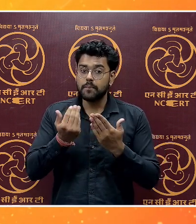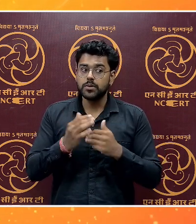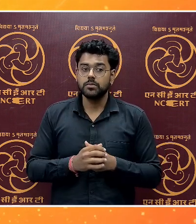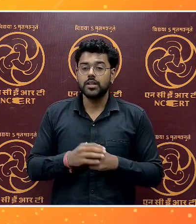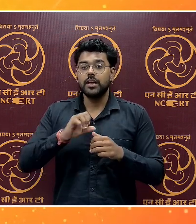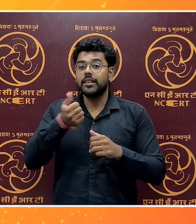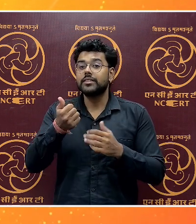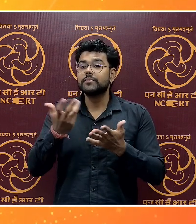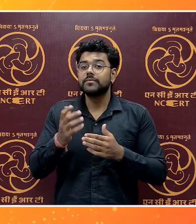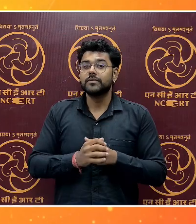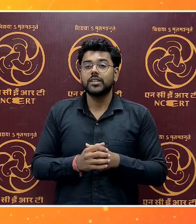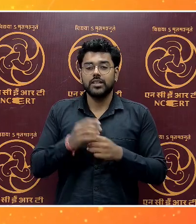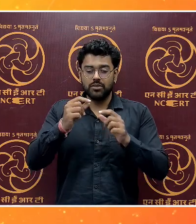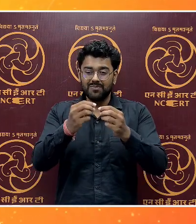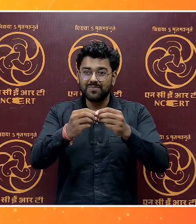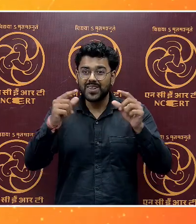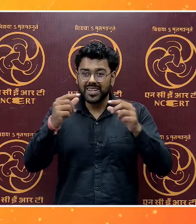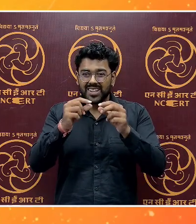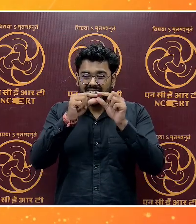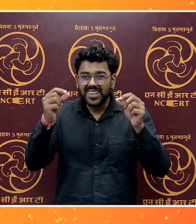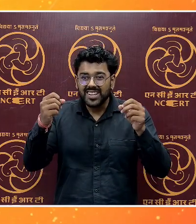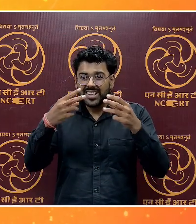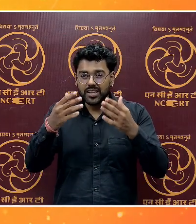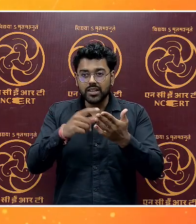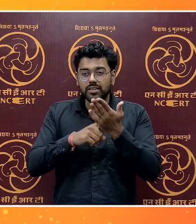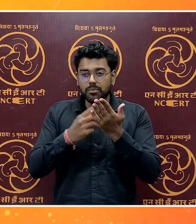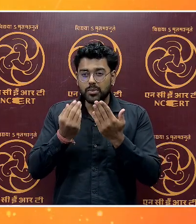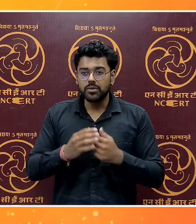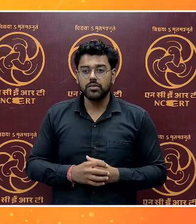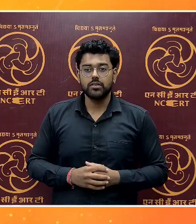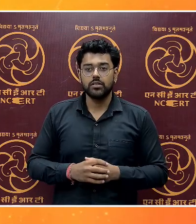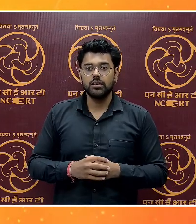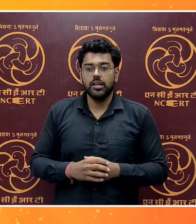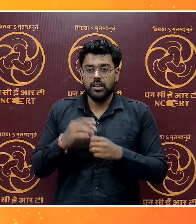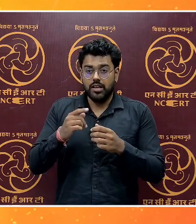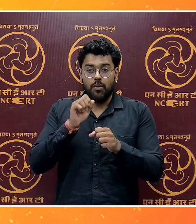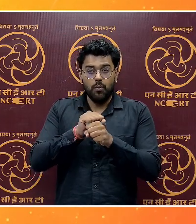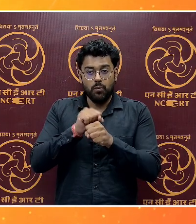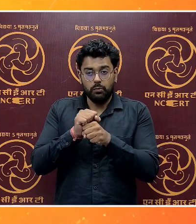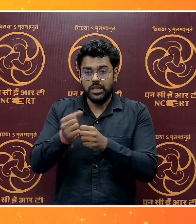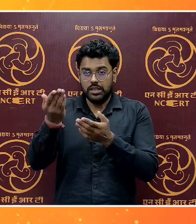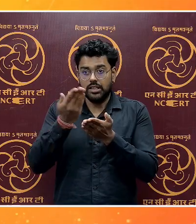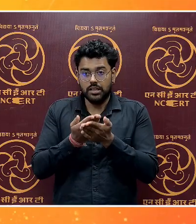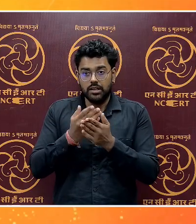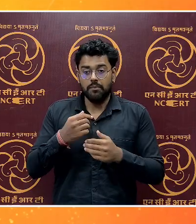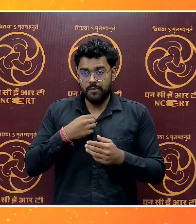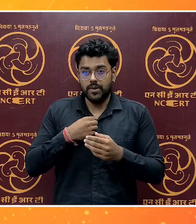another option is when there is a notification we will receive. In this notification, we can see one assignment is done to me. So